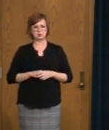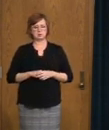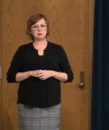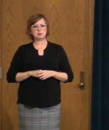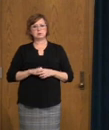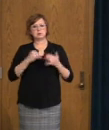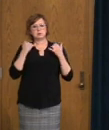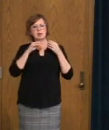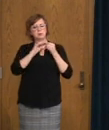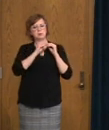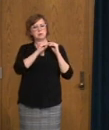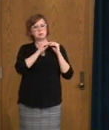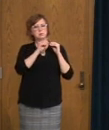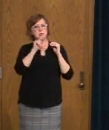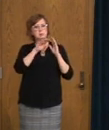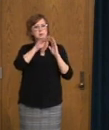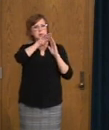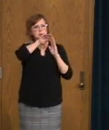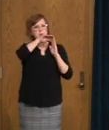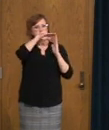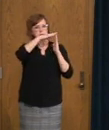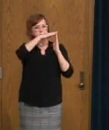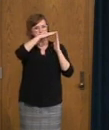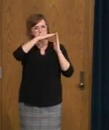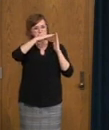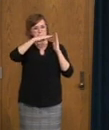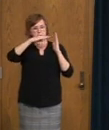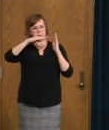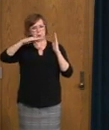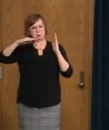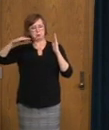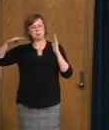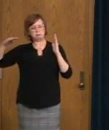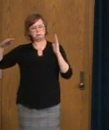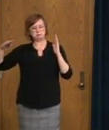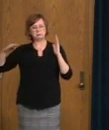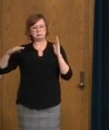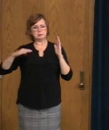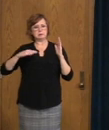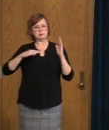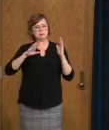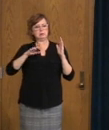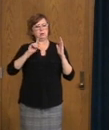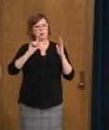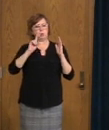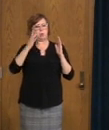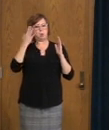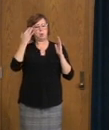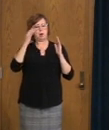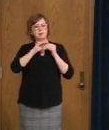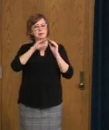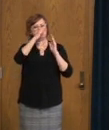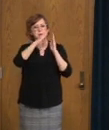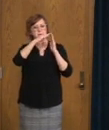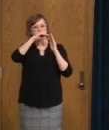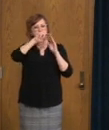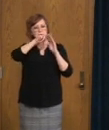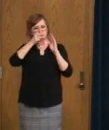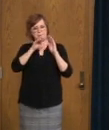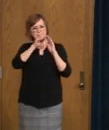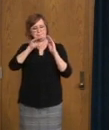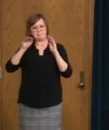not seeing some of the large numbers of outbreaks we were seeing before in sports teams. So again, in the future we'll have to think, how